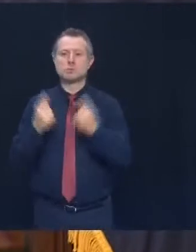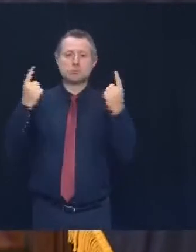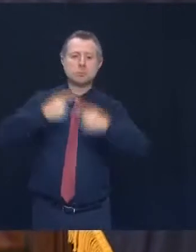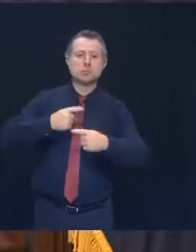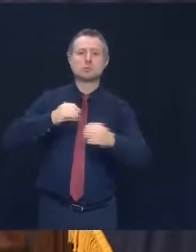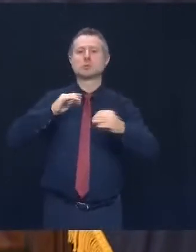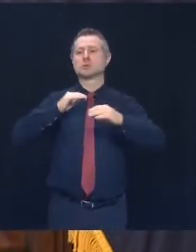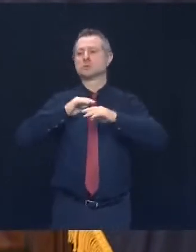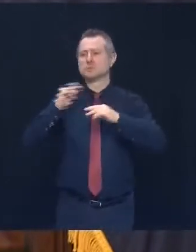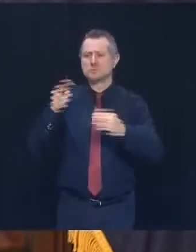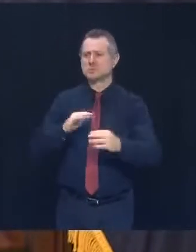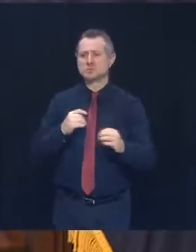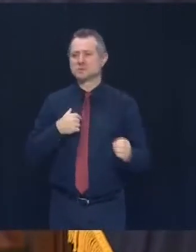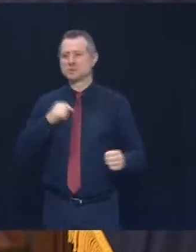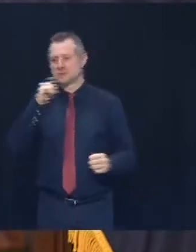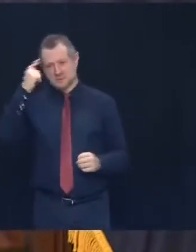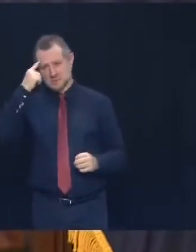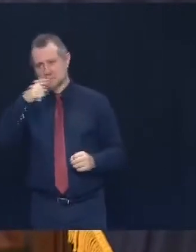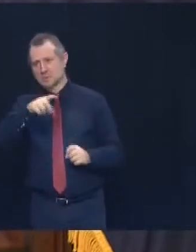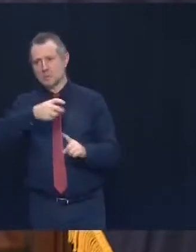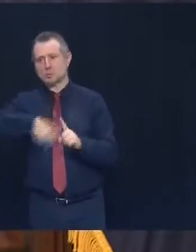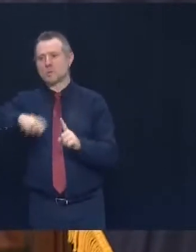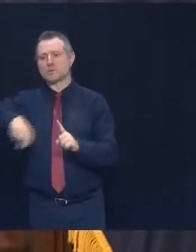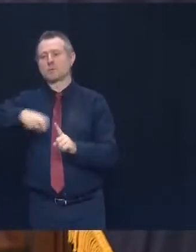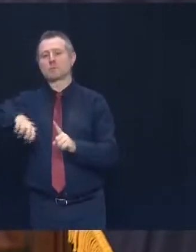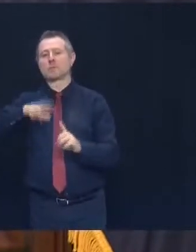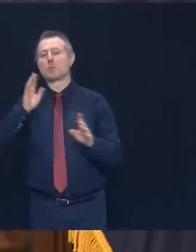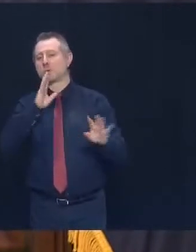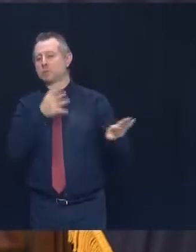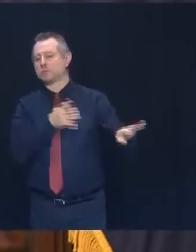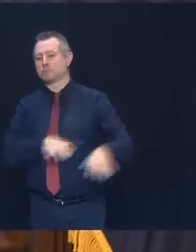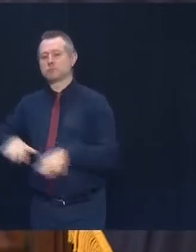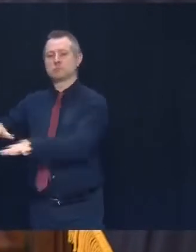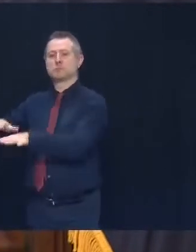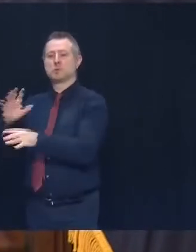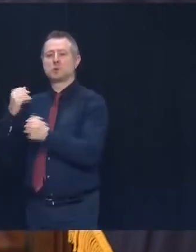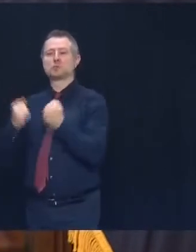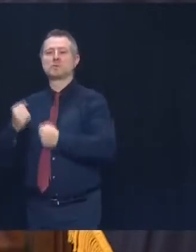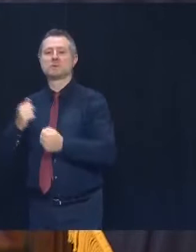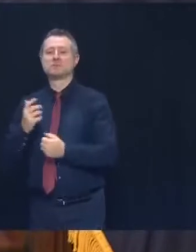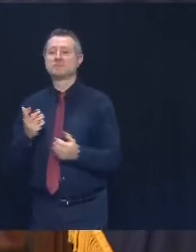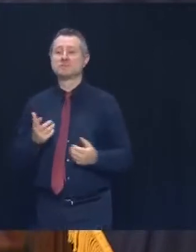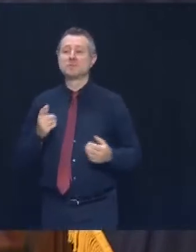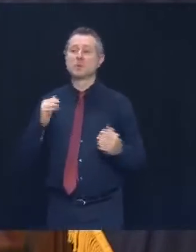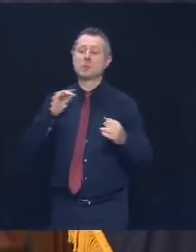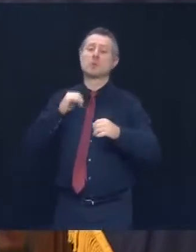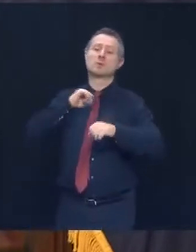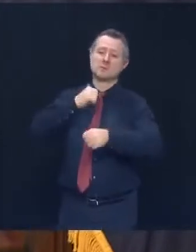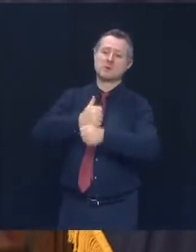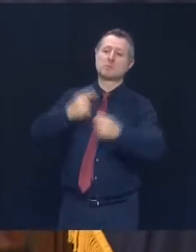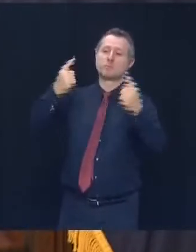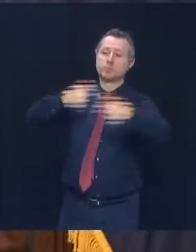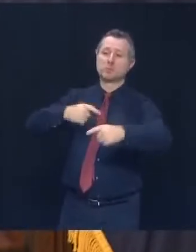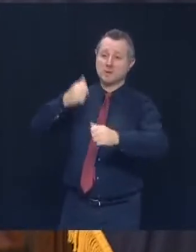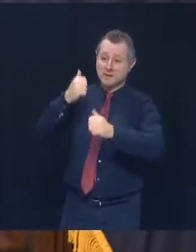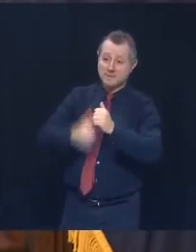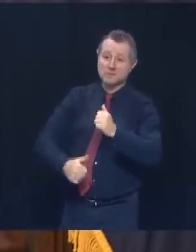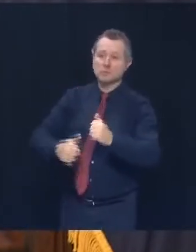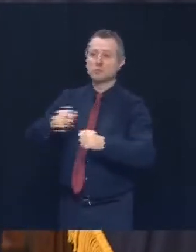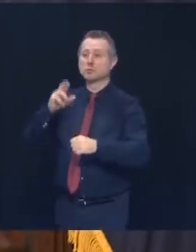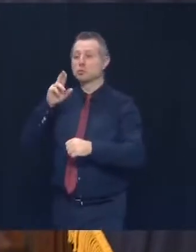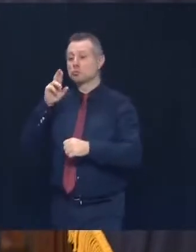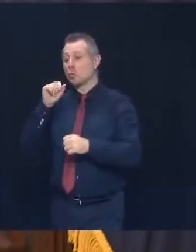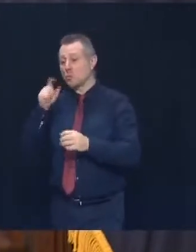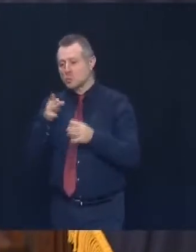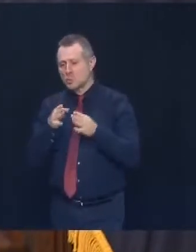I think they would drive. Then you could set up a border control at every road between